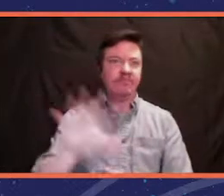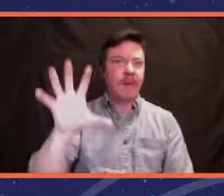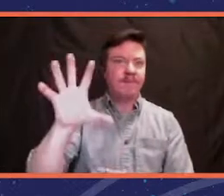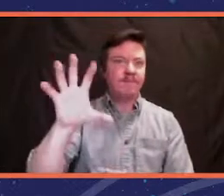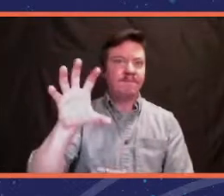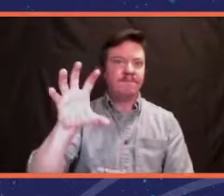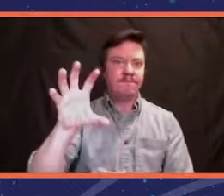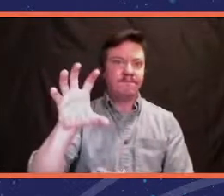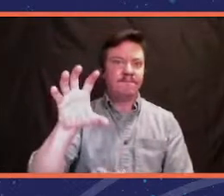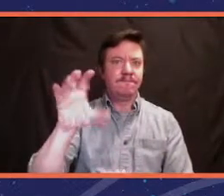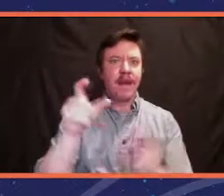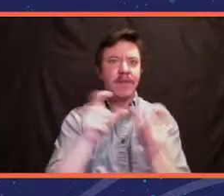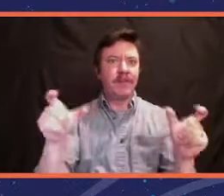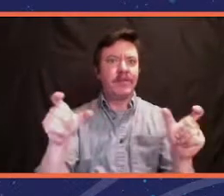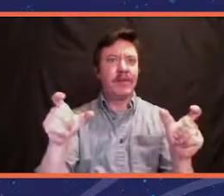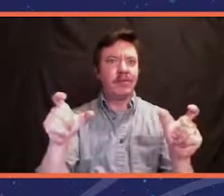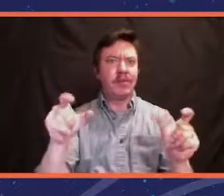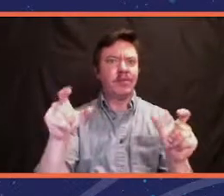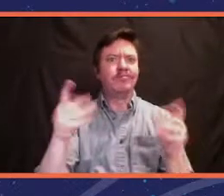folks or more